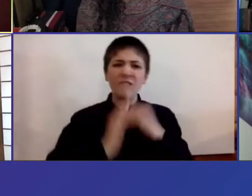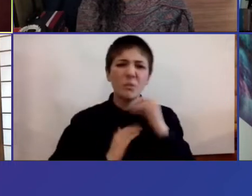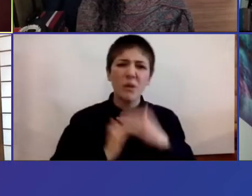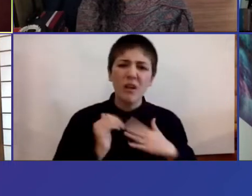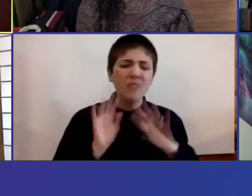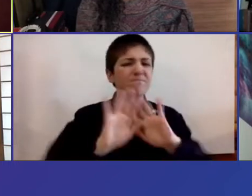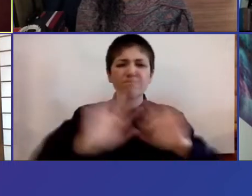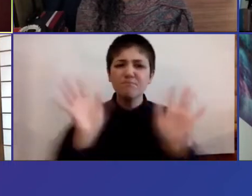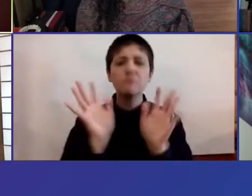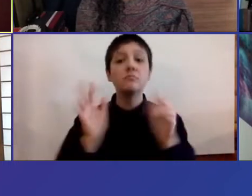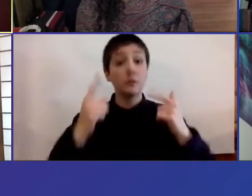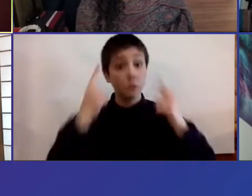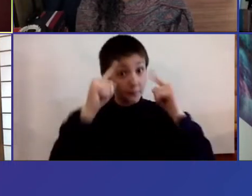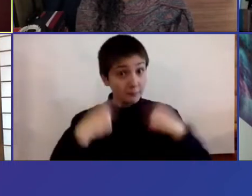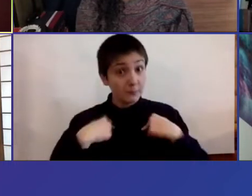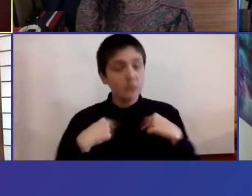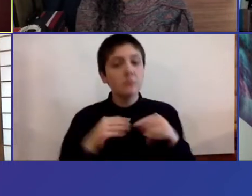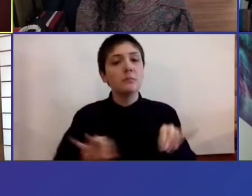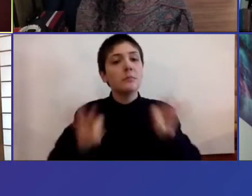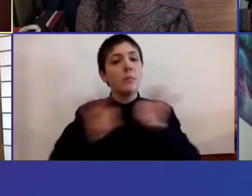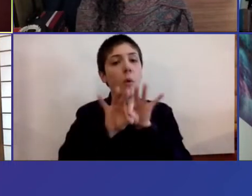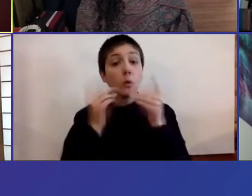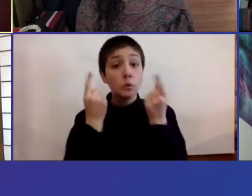the culture, which is the